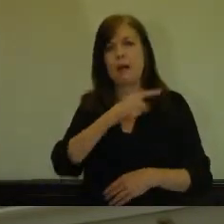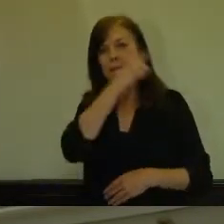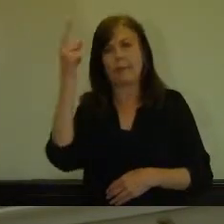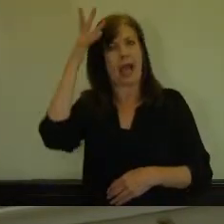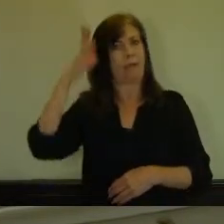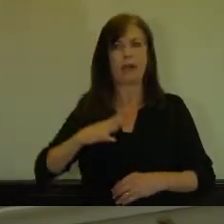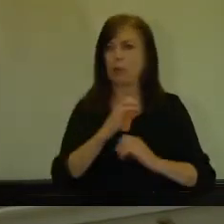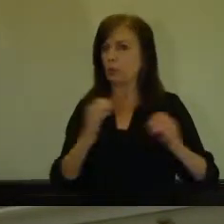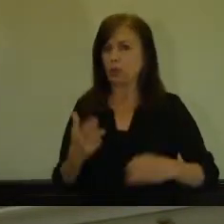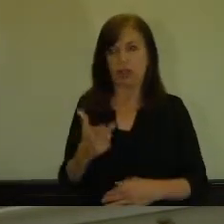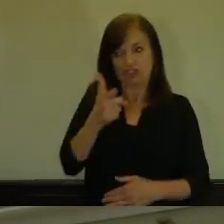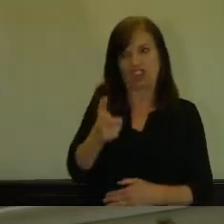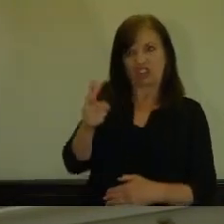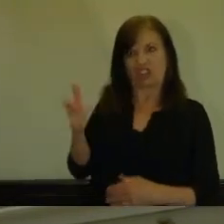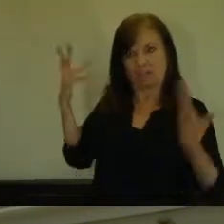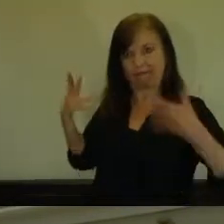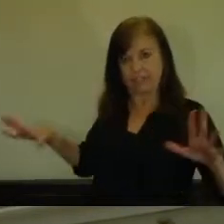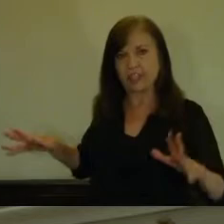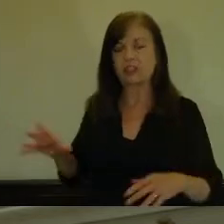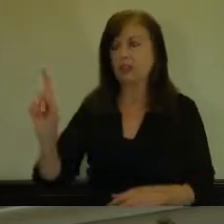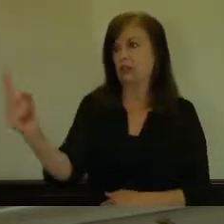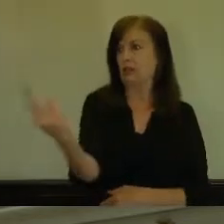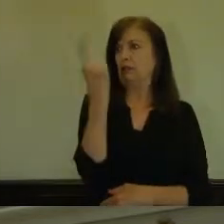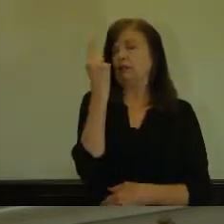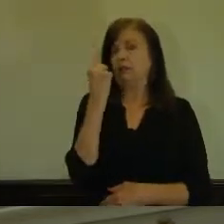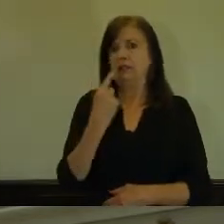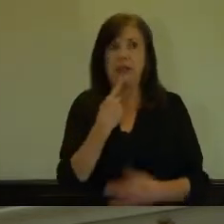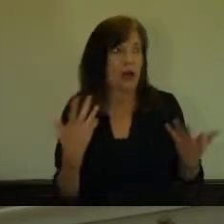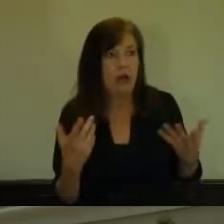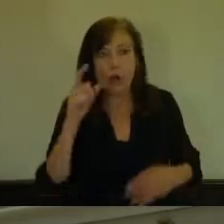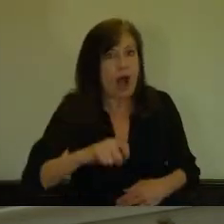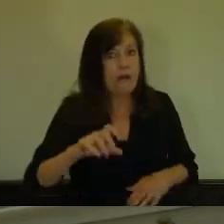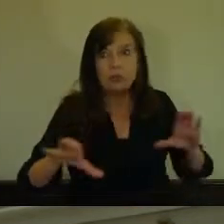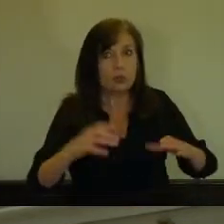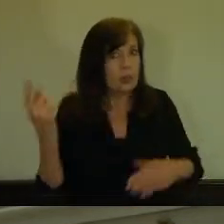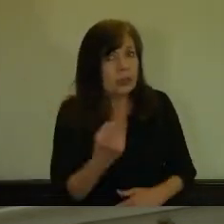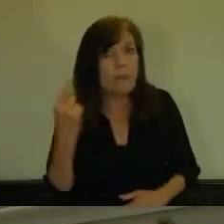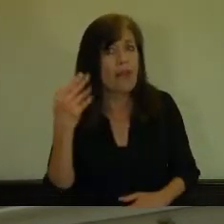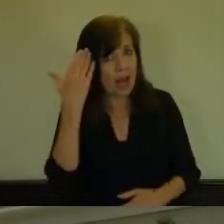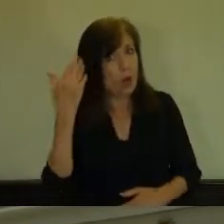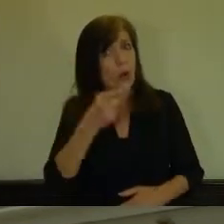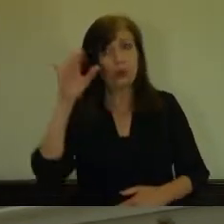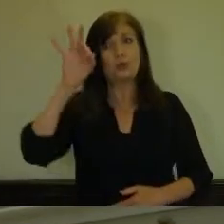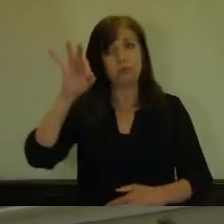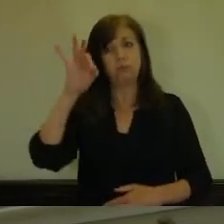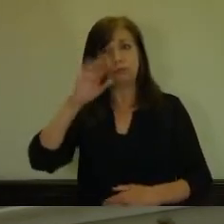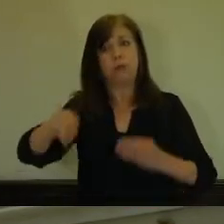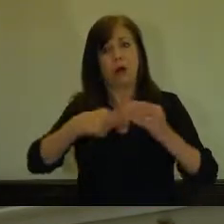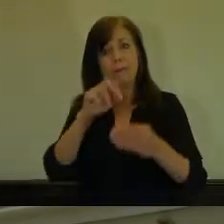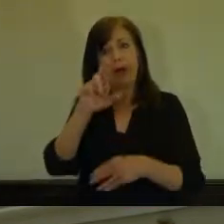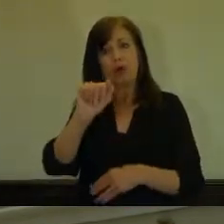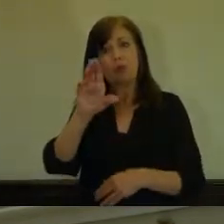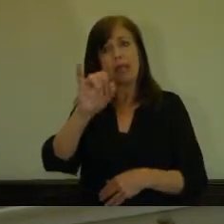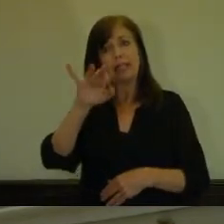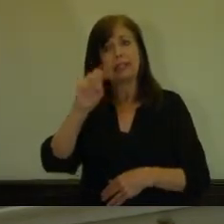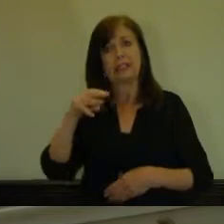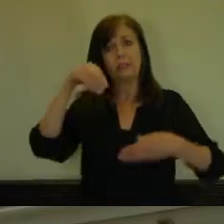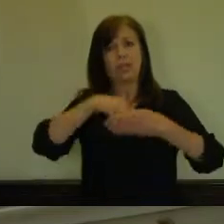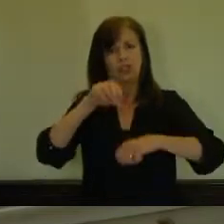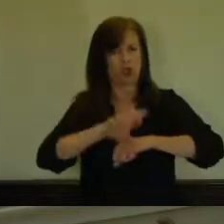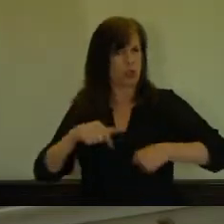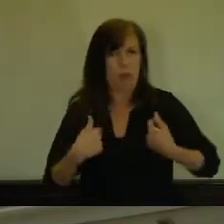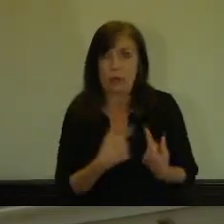men, and she said, Reverend Myra, we have to do something. I know you've been preaching about racism in the church, but what are we going to